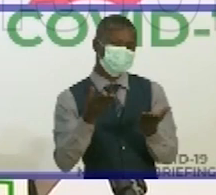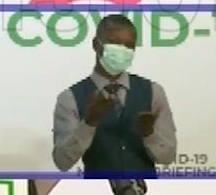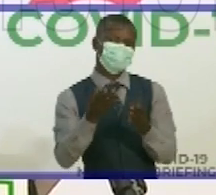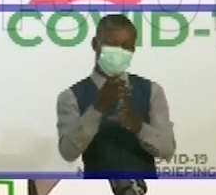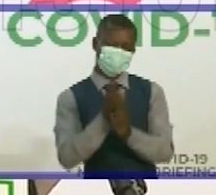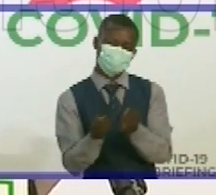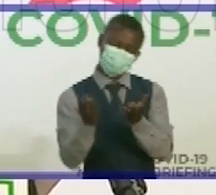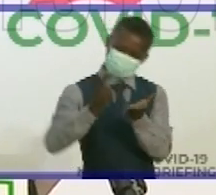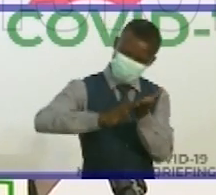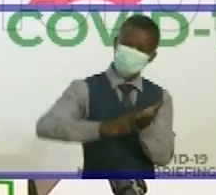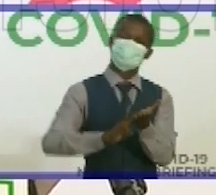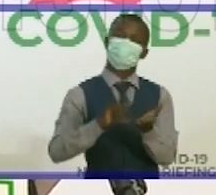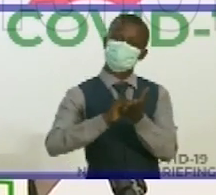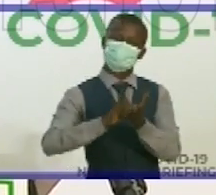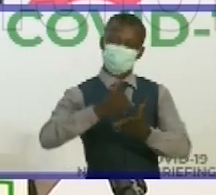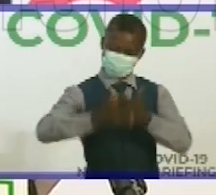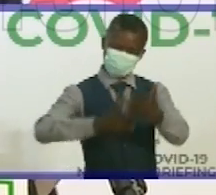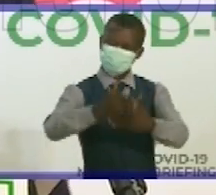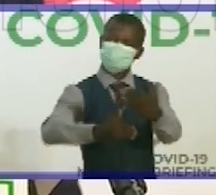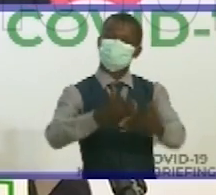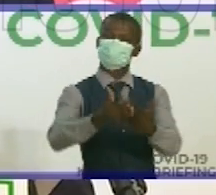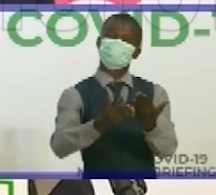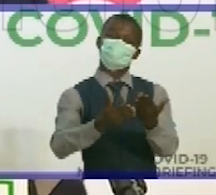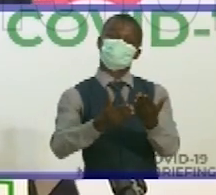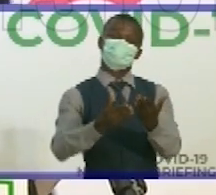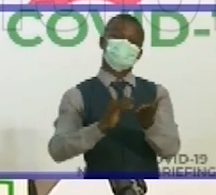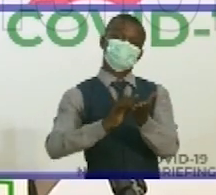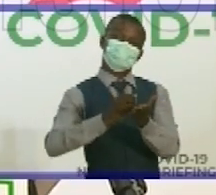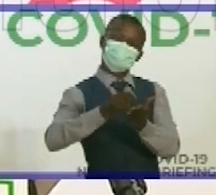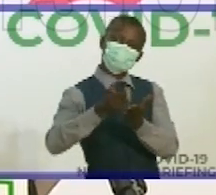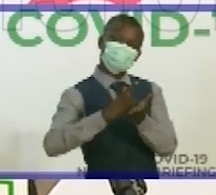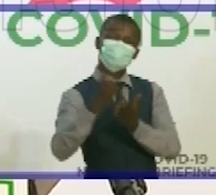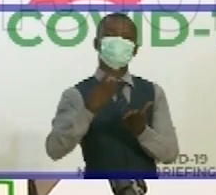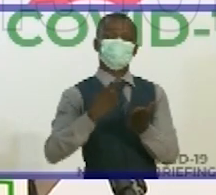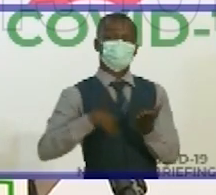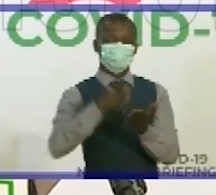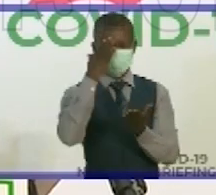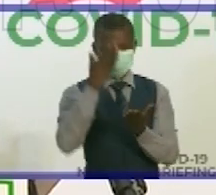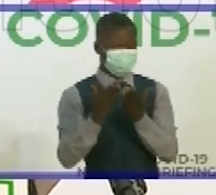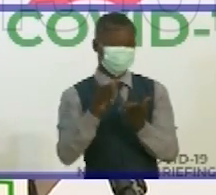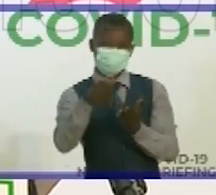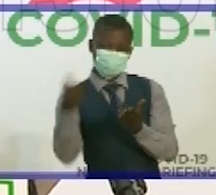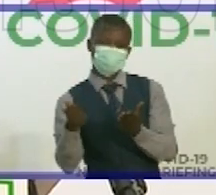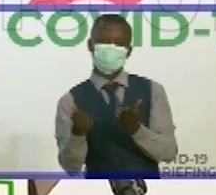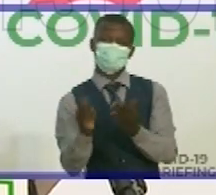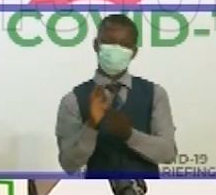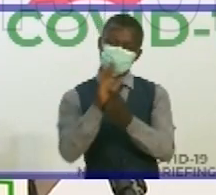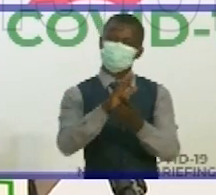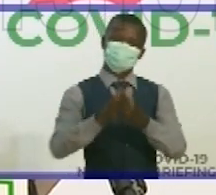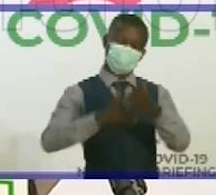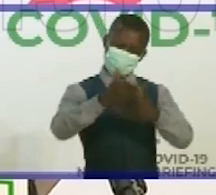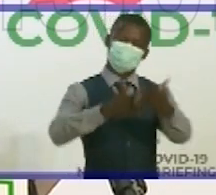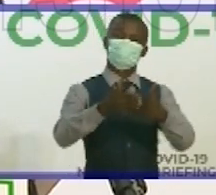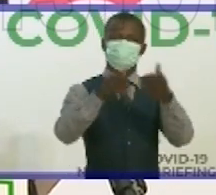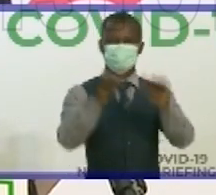is ongoing at the moment. And in the next couple of weeks, we'll be able to know at least whether those first two that showed the most promise are able to